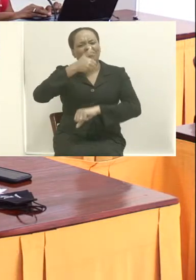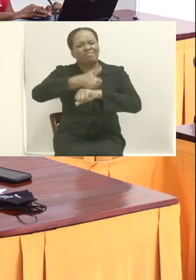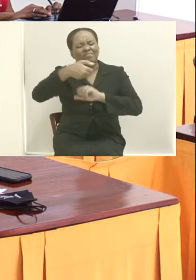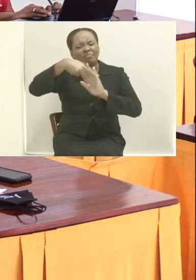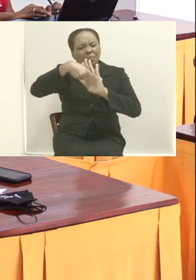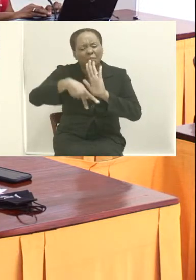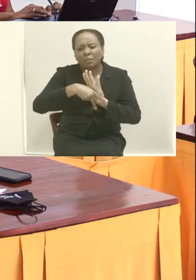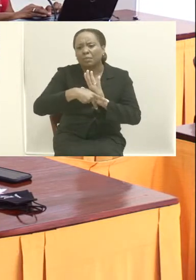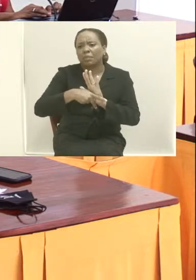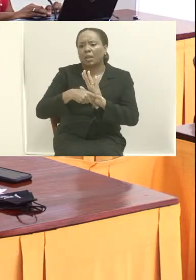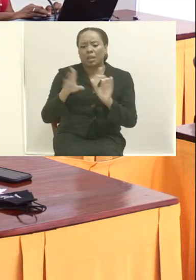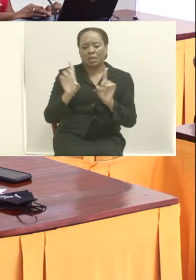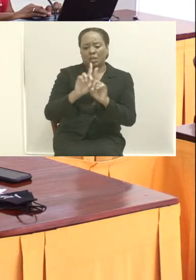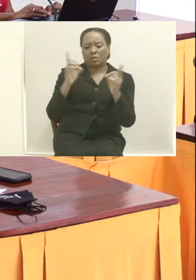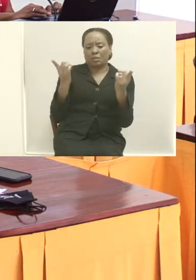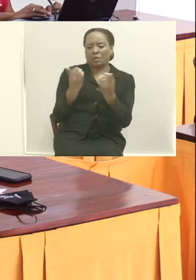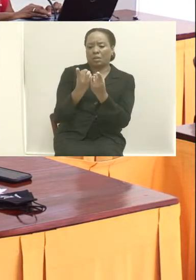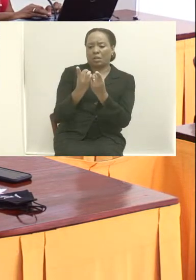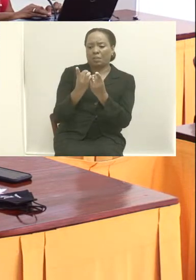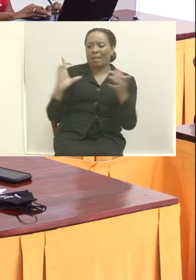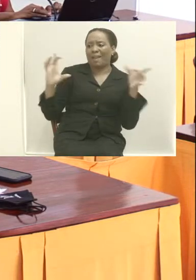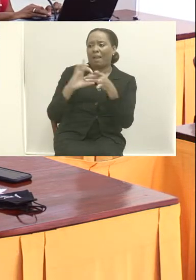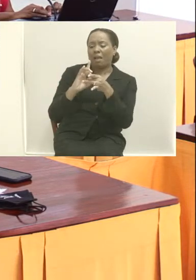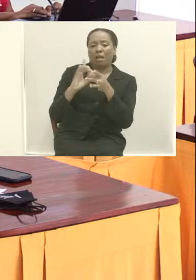linkage between medium, small